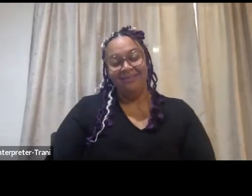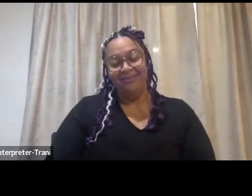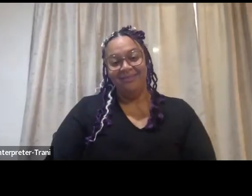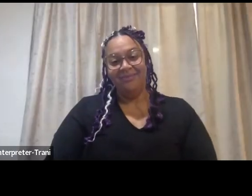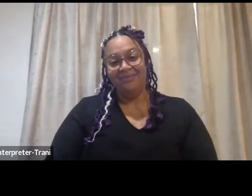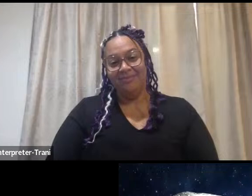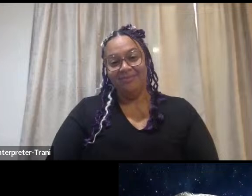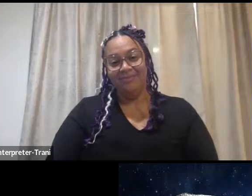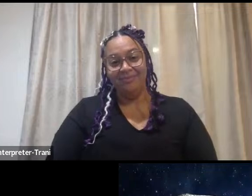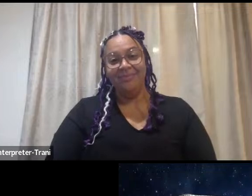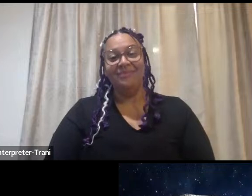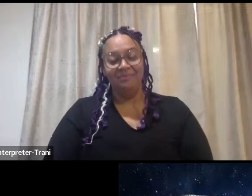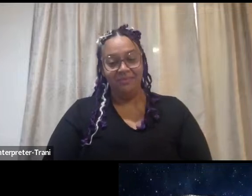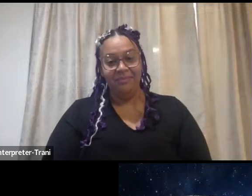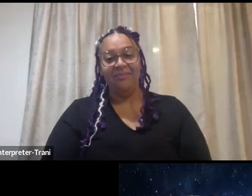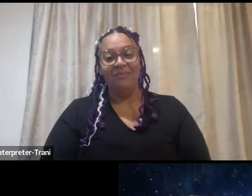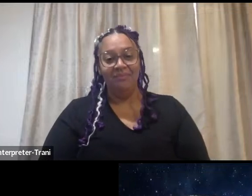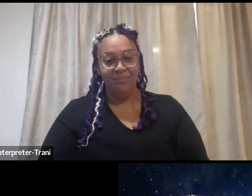Clear tarot.